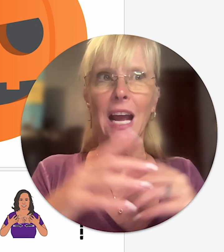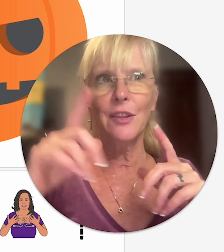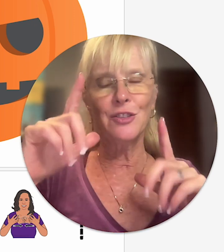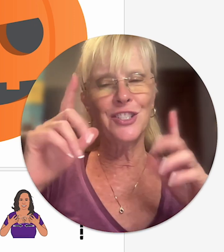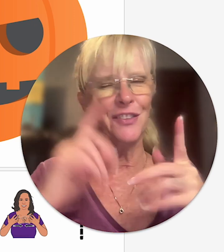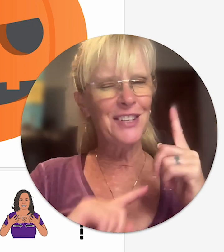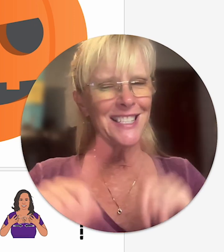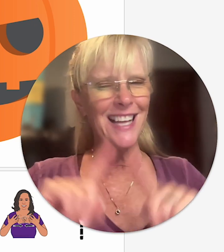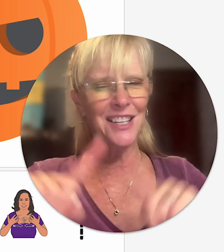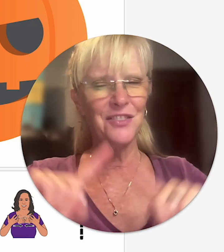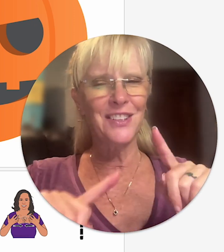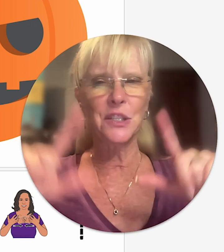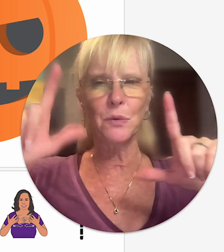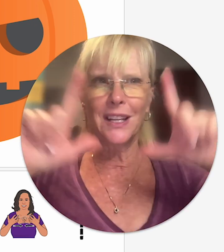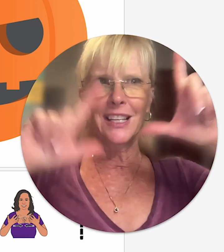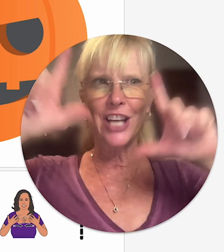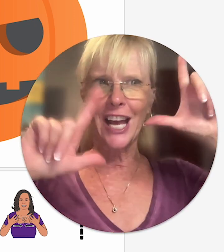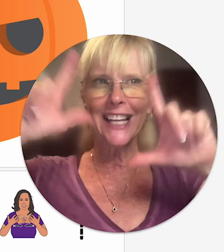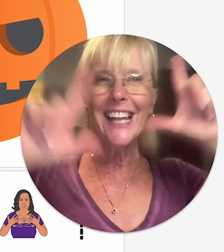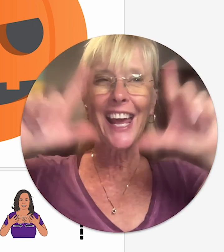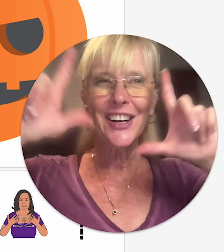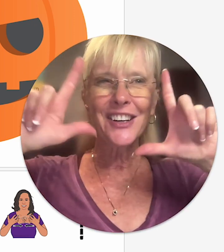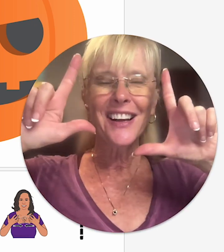gonna sign, there's different signs for this one.